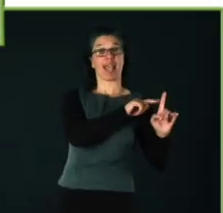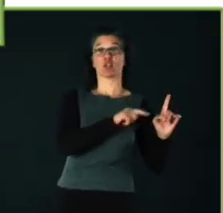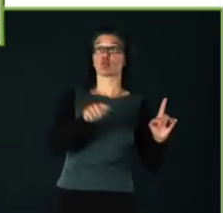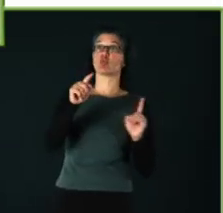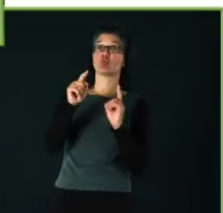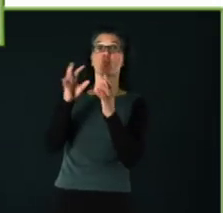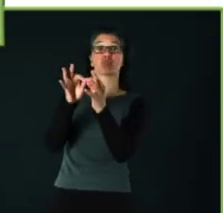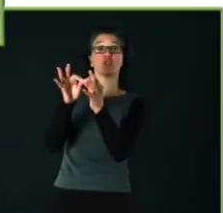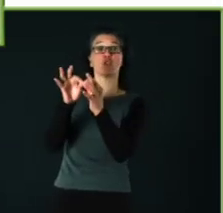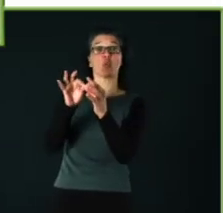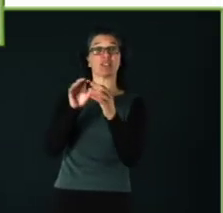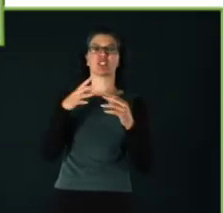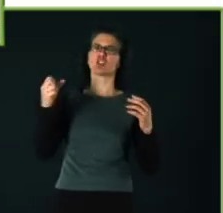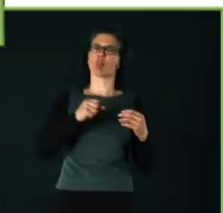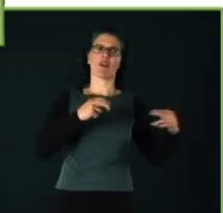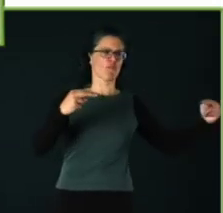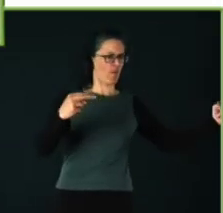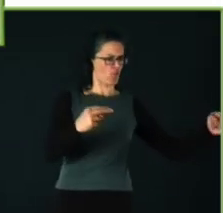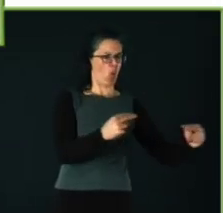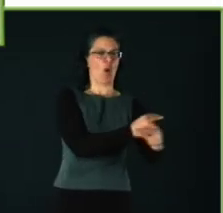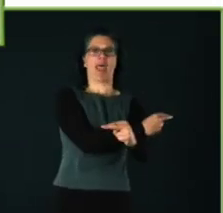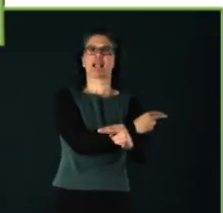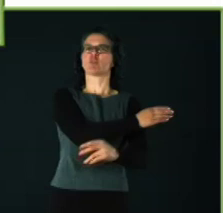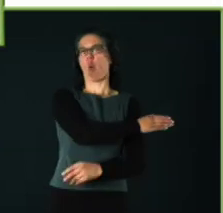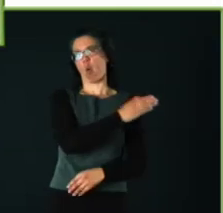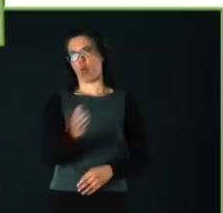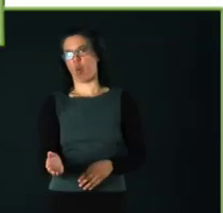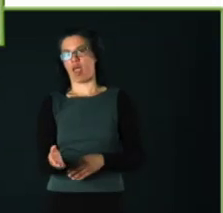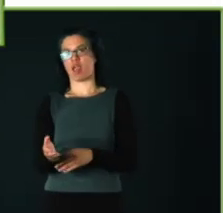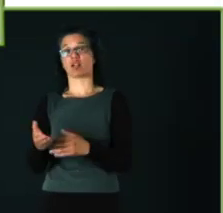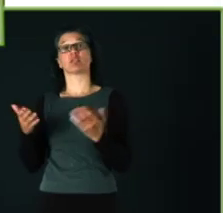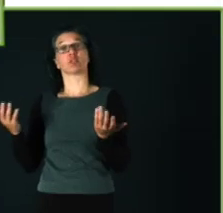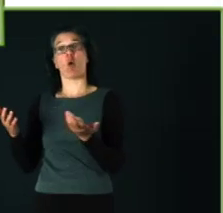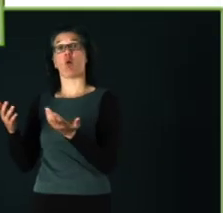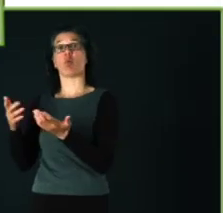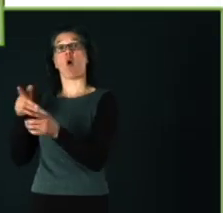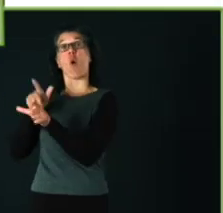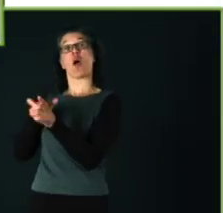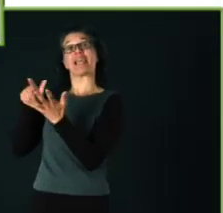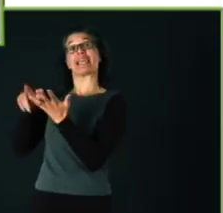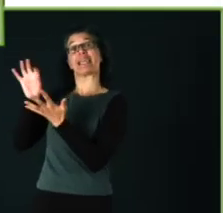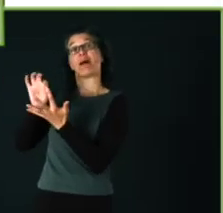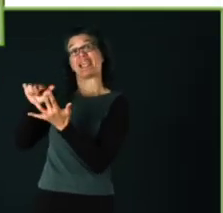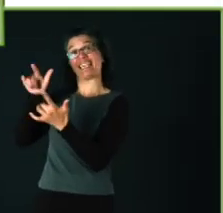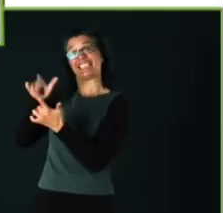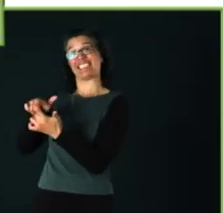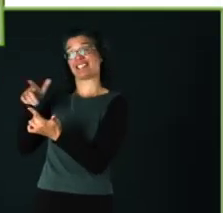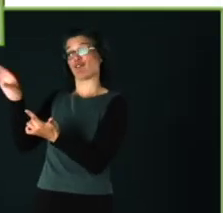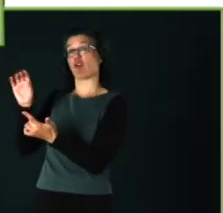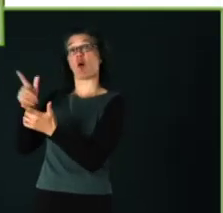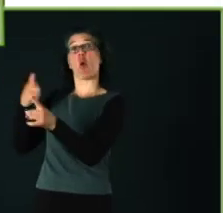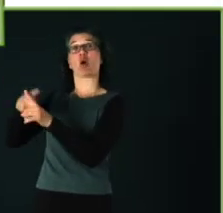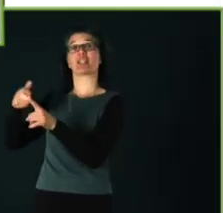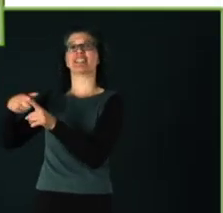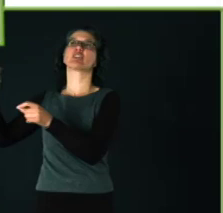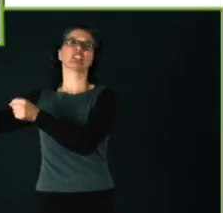You can just about put four lanes in there anyway. So that would bring people of those yuppies out of Auckland to the town basin for